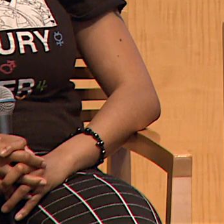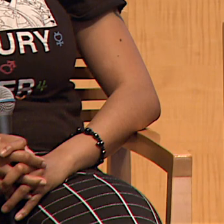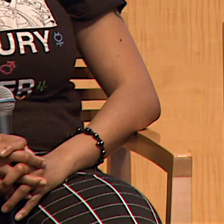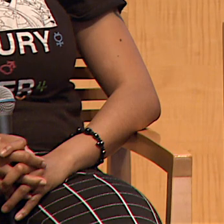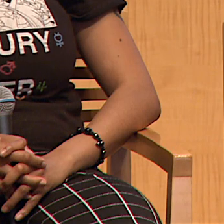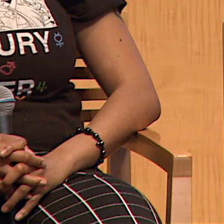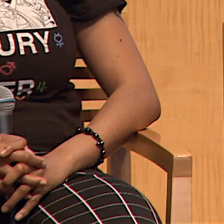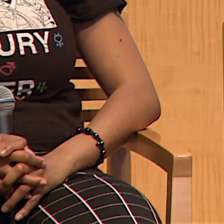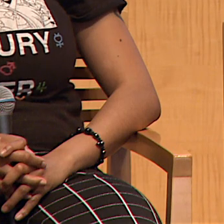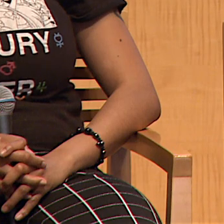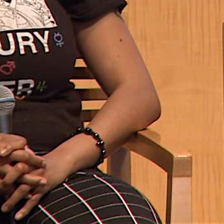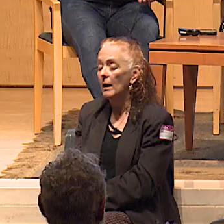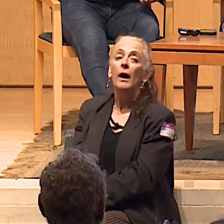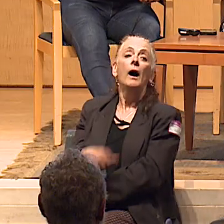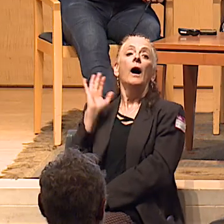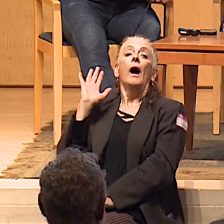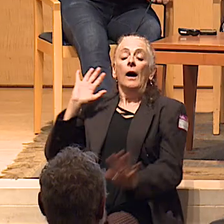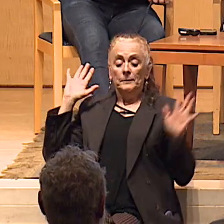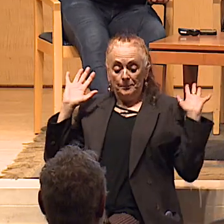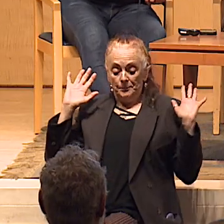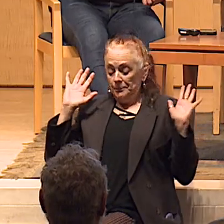it. Okay, moving on.